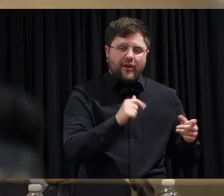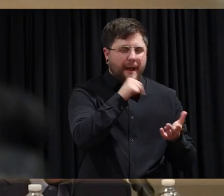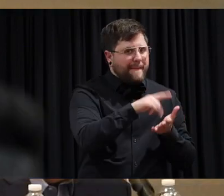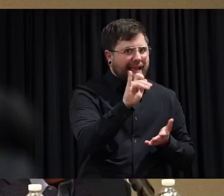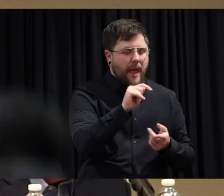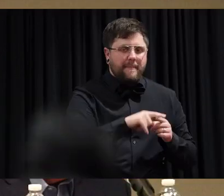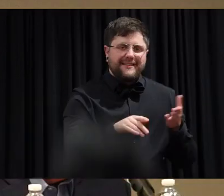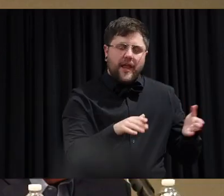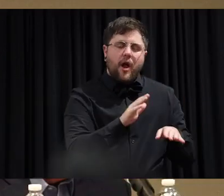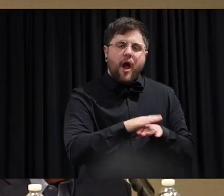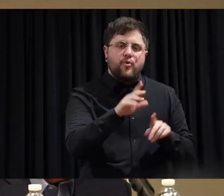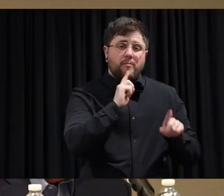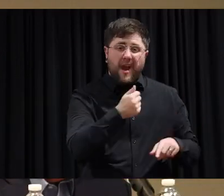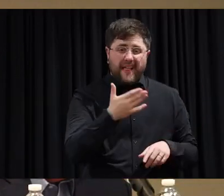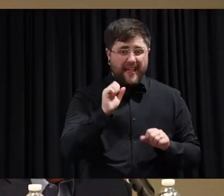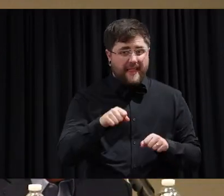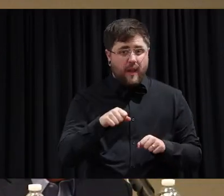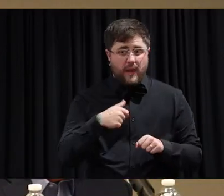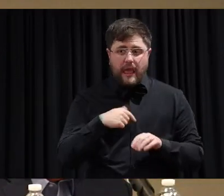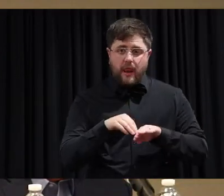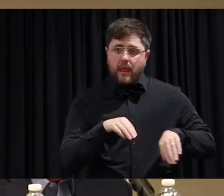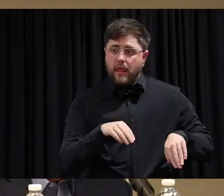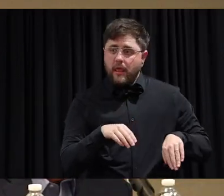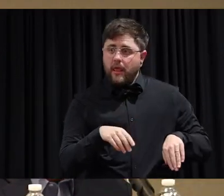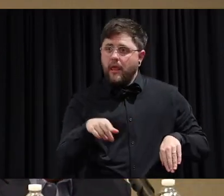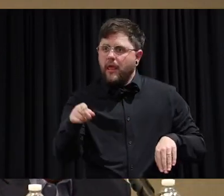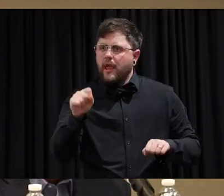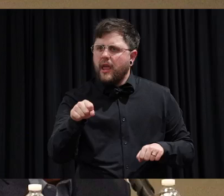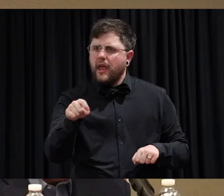help that, prevent them from doing that?